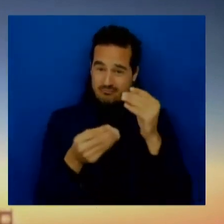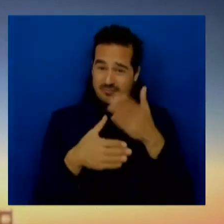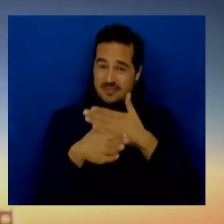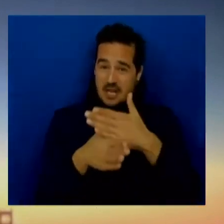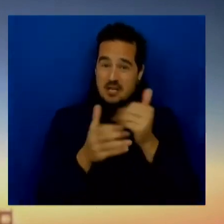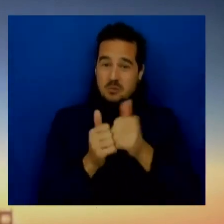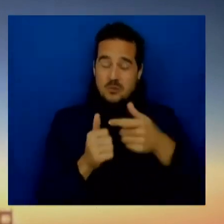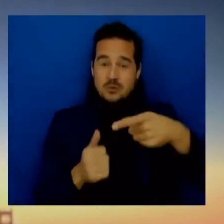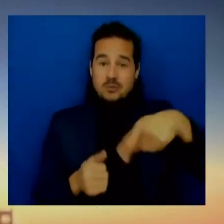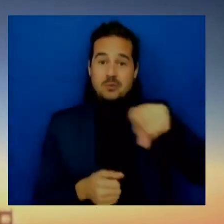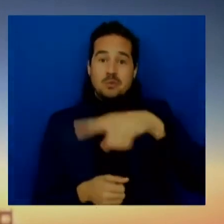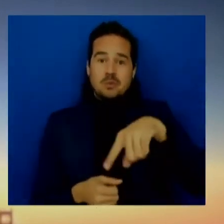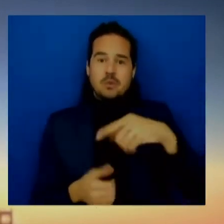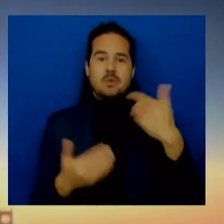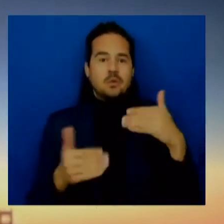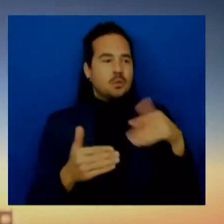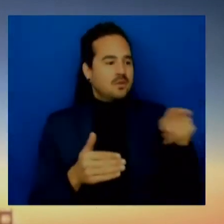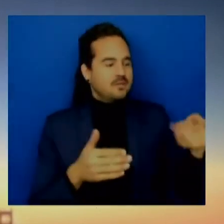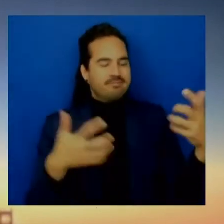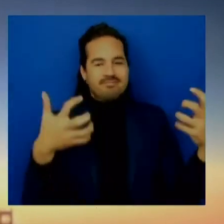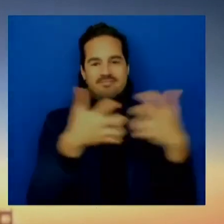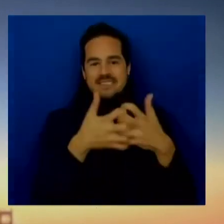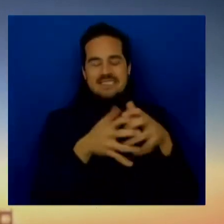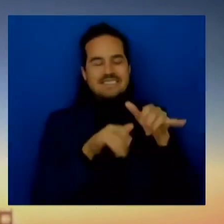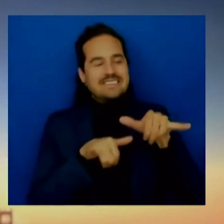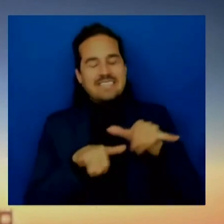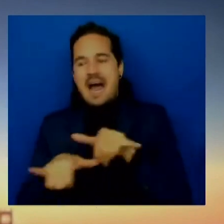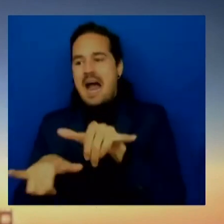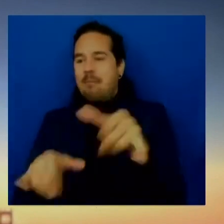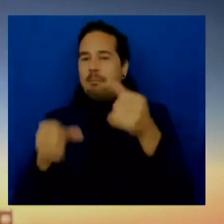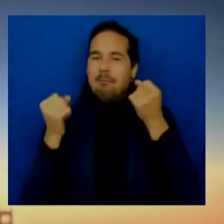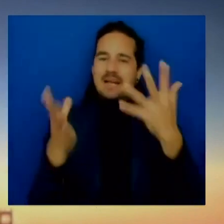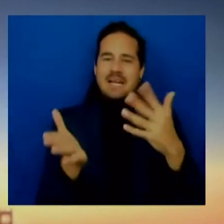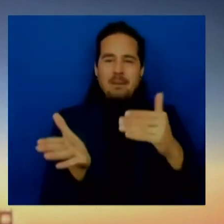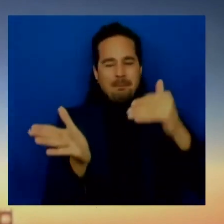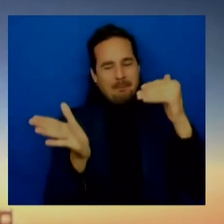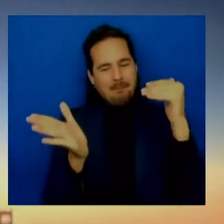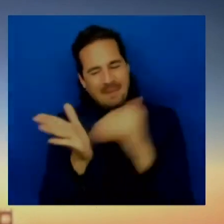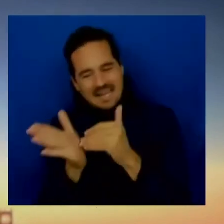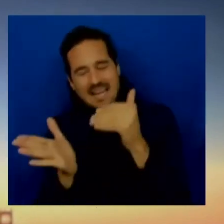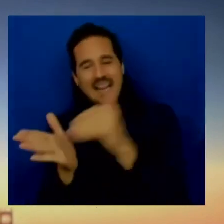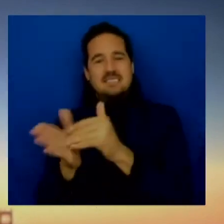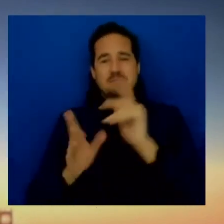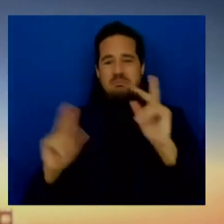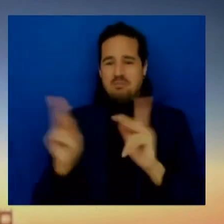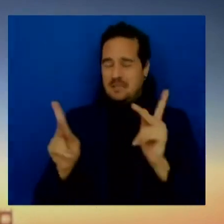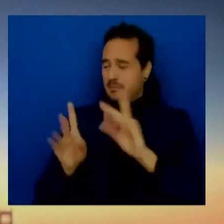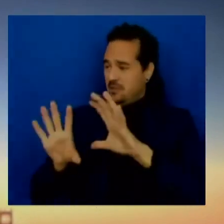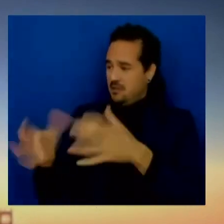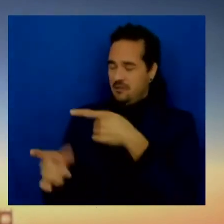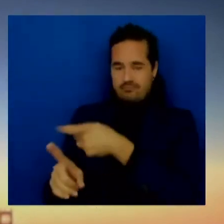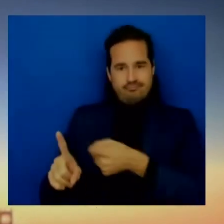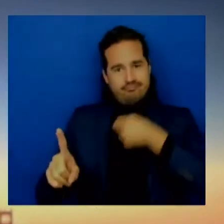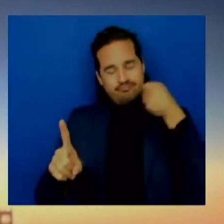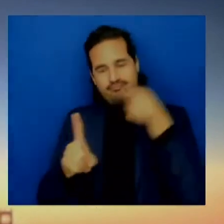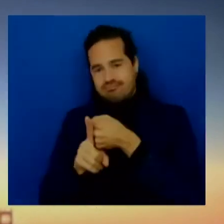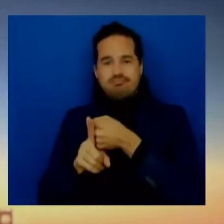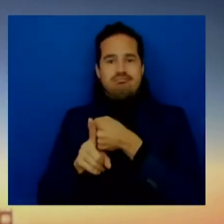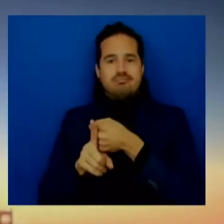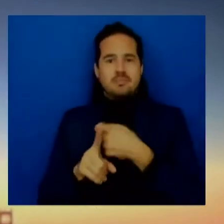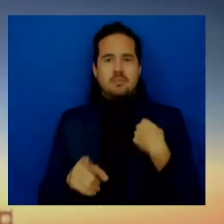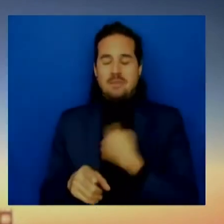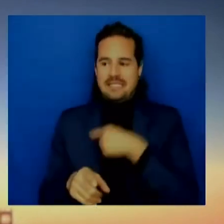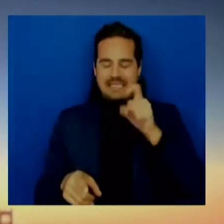We had to sprint to this finish line to ensure that many folks were not going to